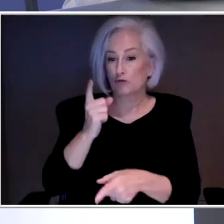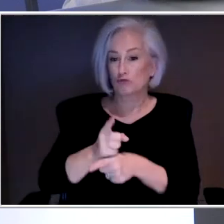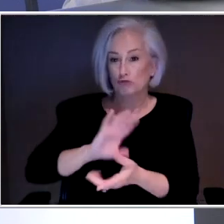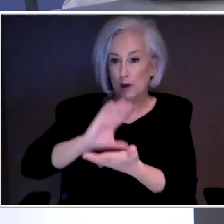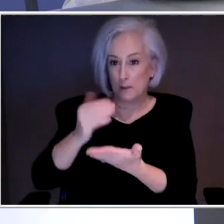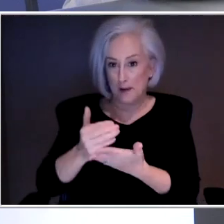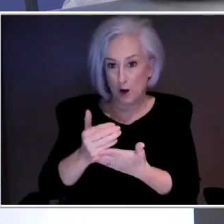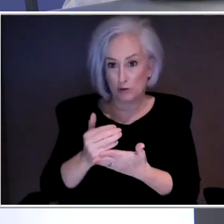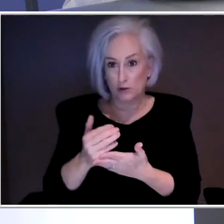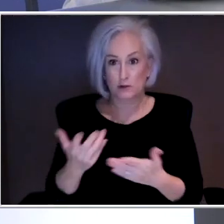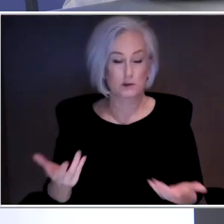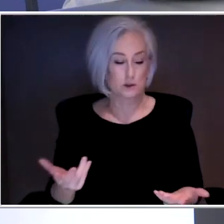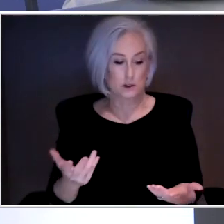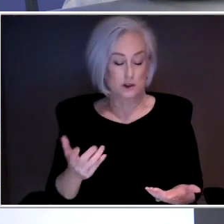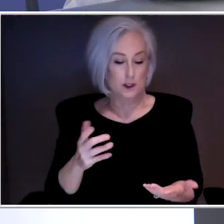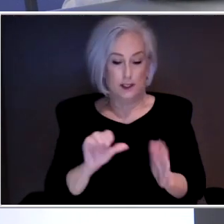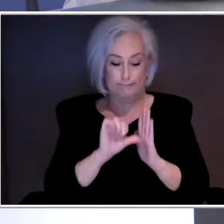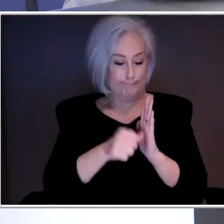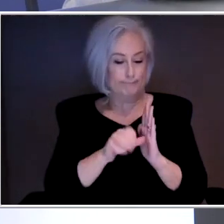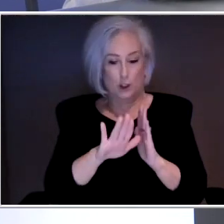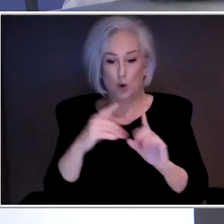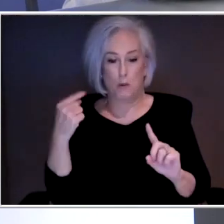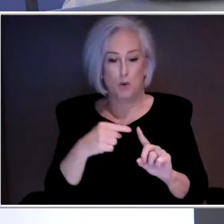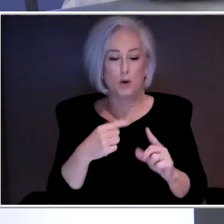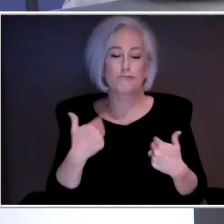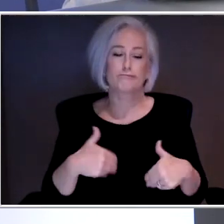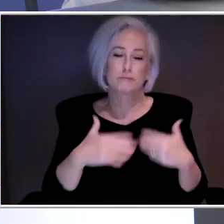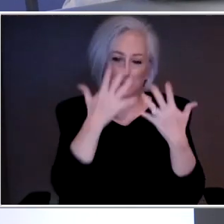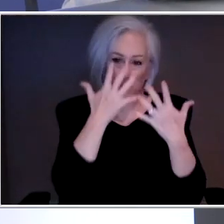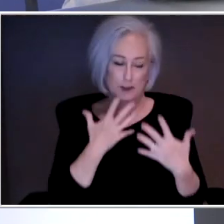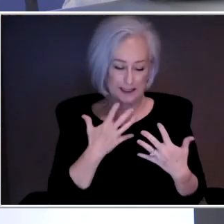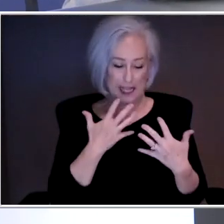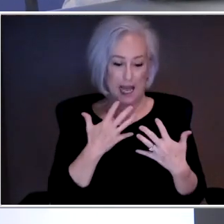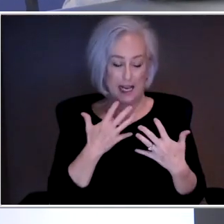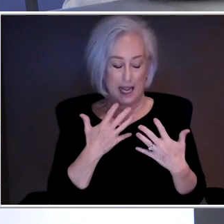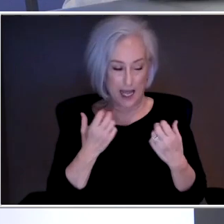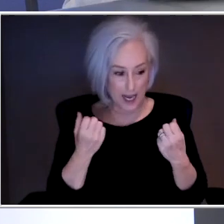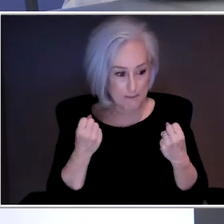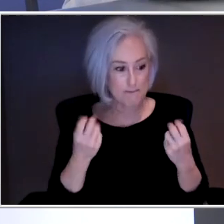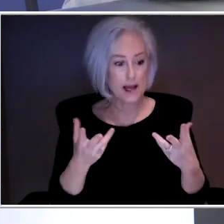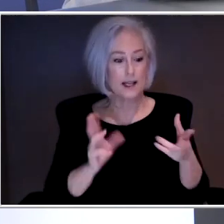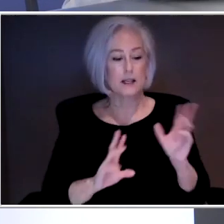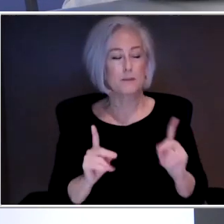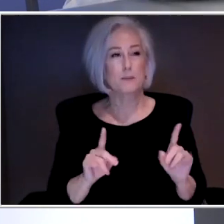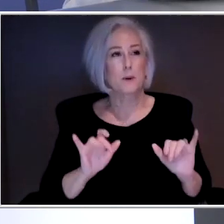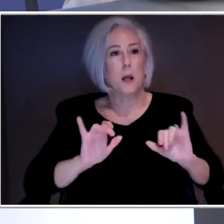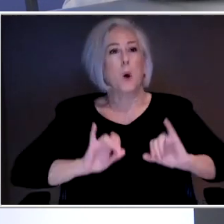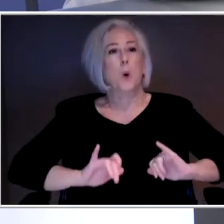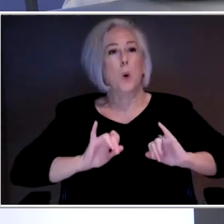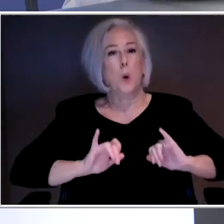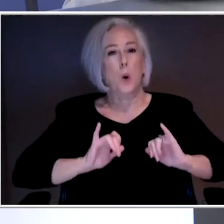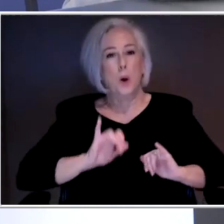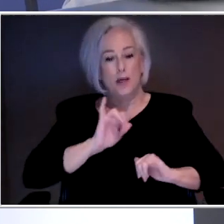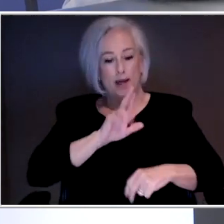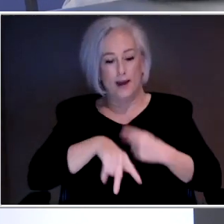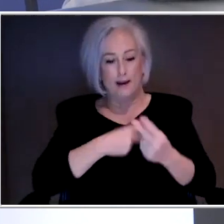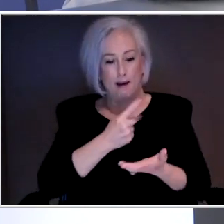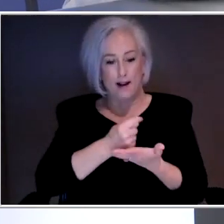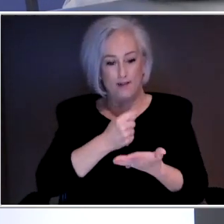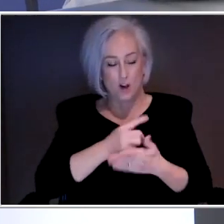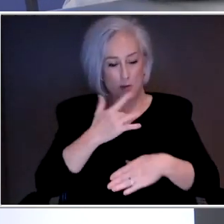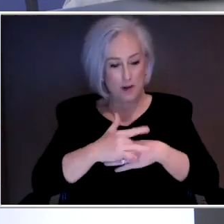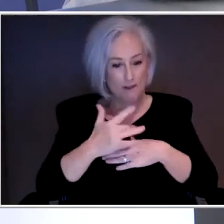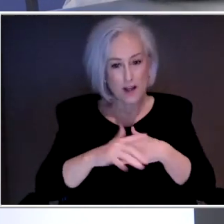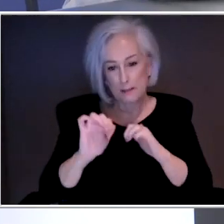that illustrates your point. It was really so sad. It really opened a lot of people's eyes to this kind of therapy being available, and how to use it, and